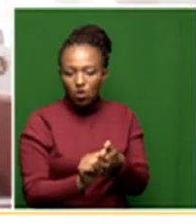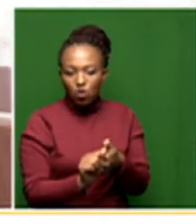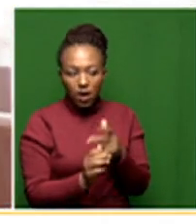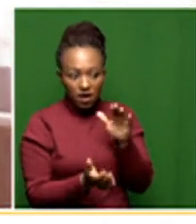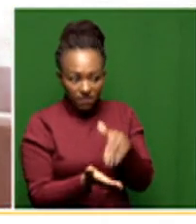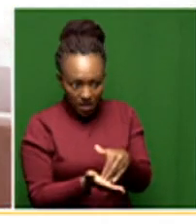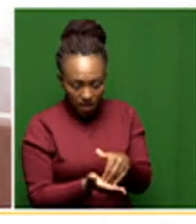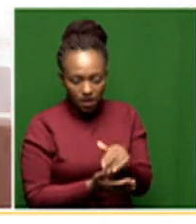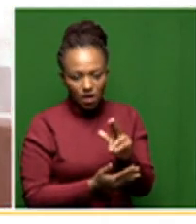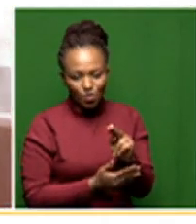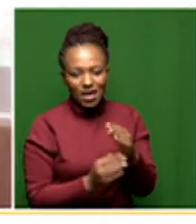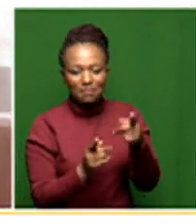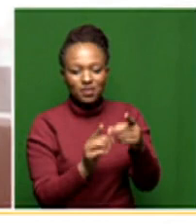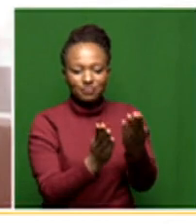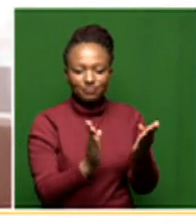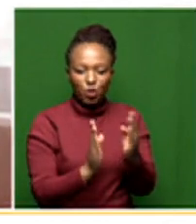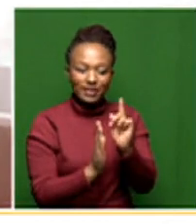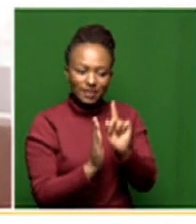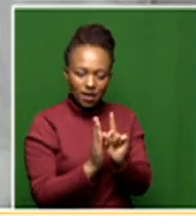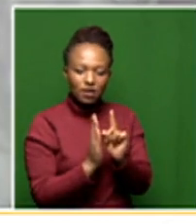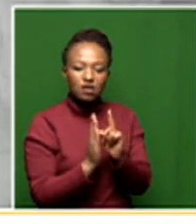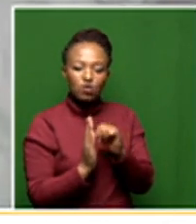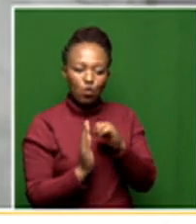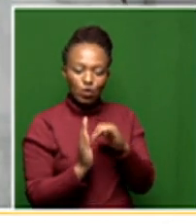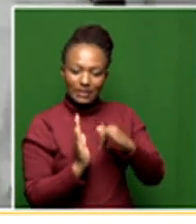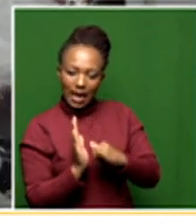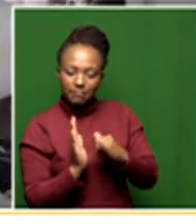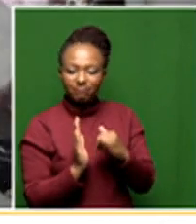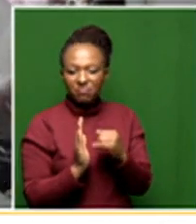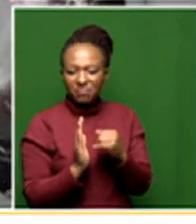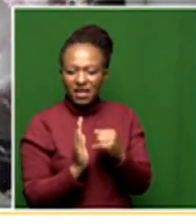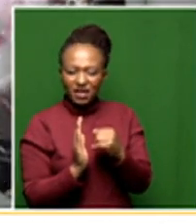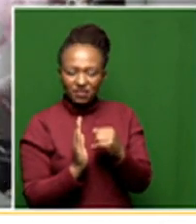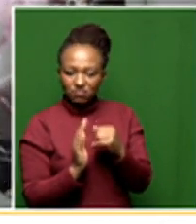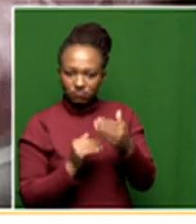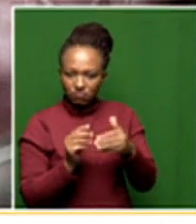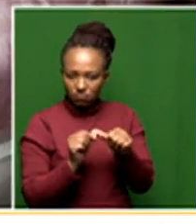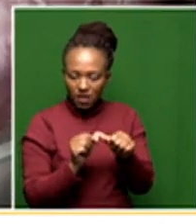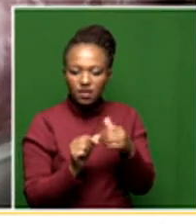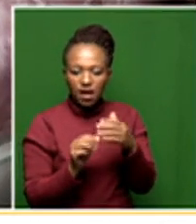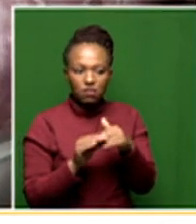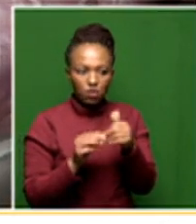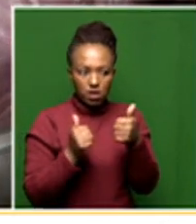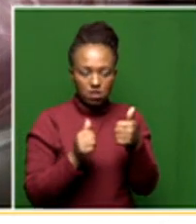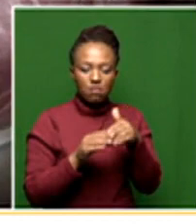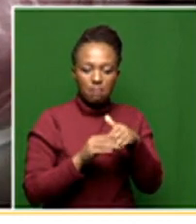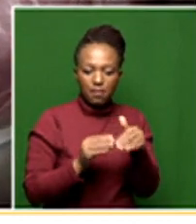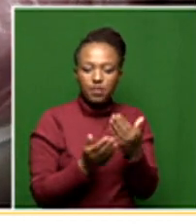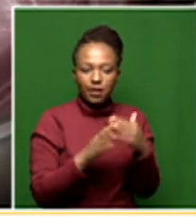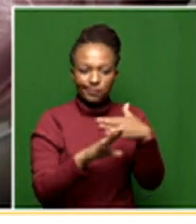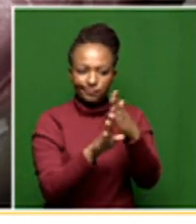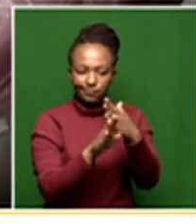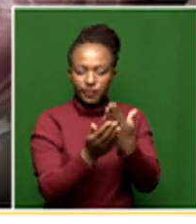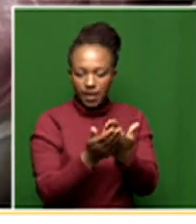on arrival. So I think that the important thing for anyone who's thinking about traveling is that they really need to make sure that they